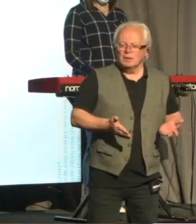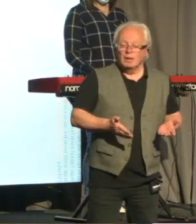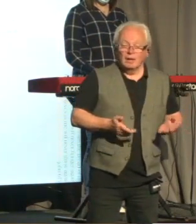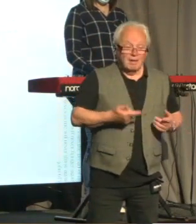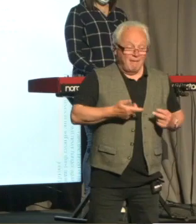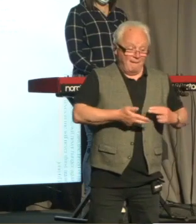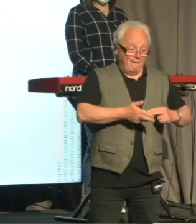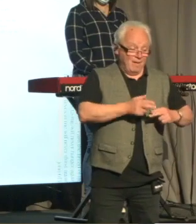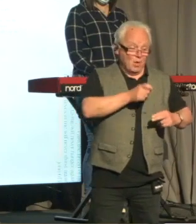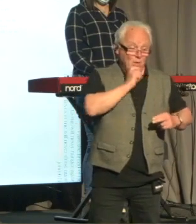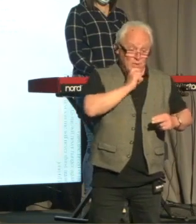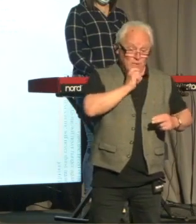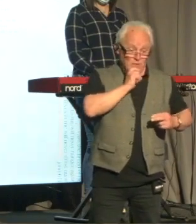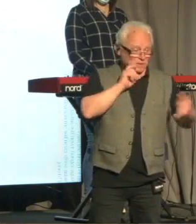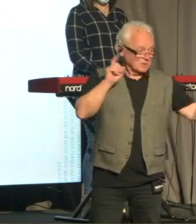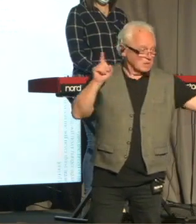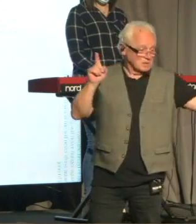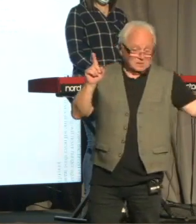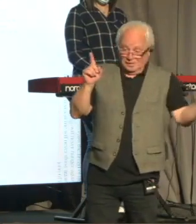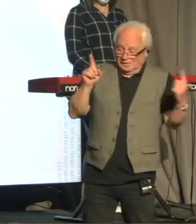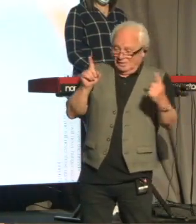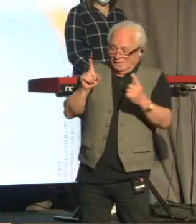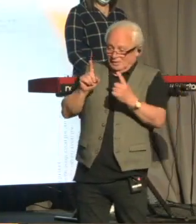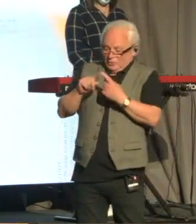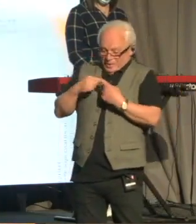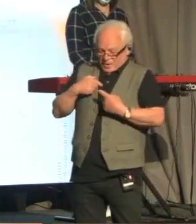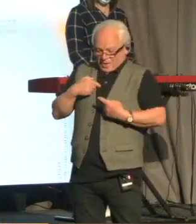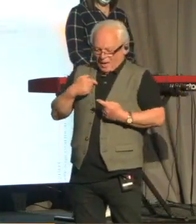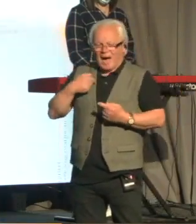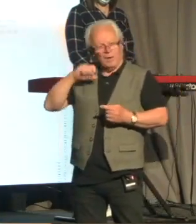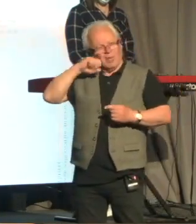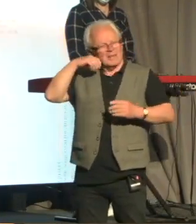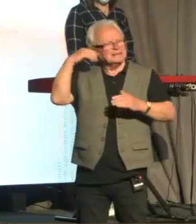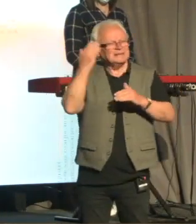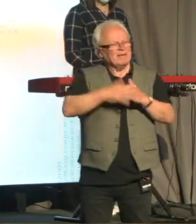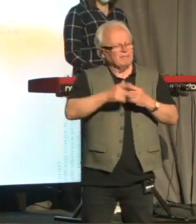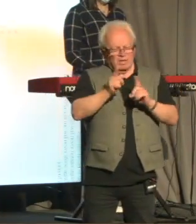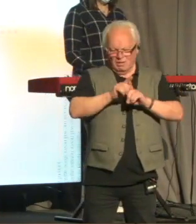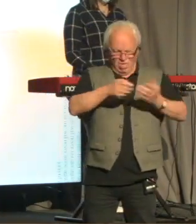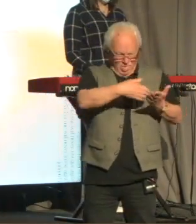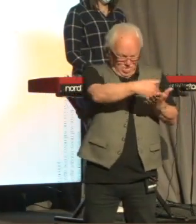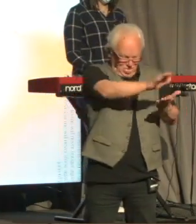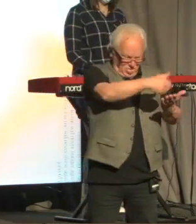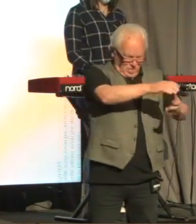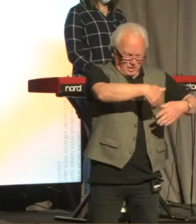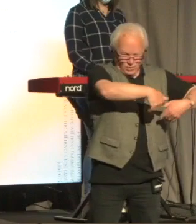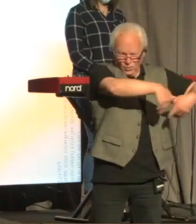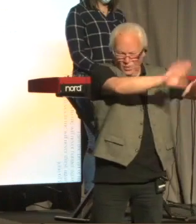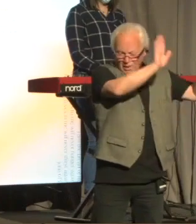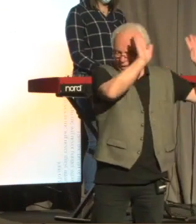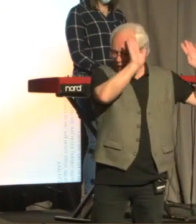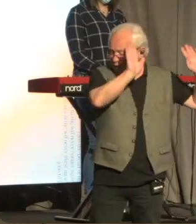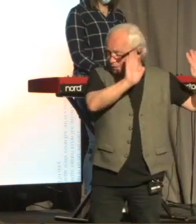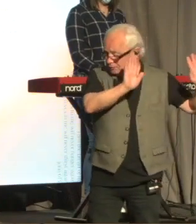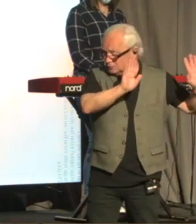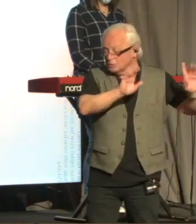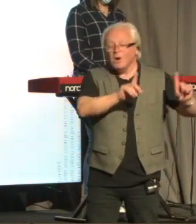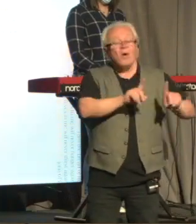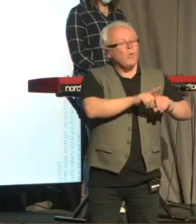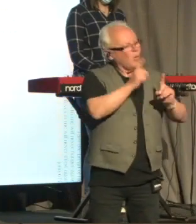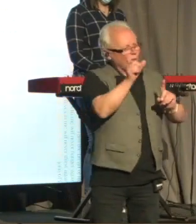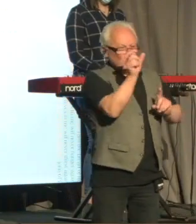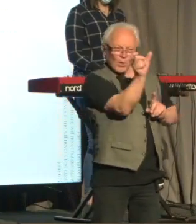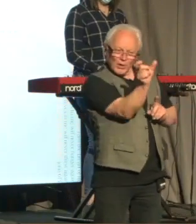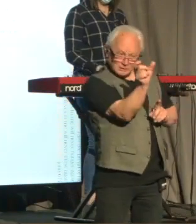Whoever comes to me, I will never turn away. That word